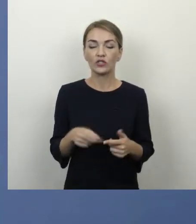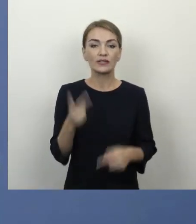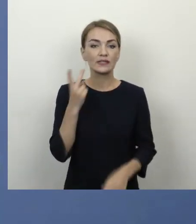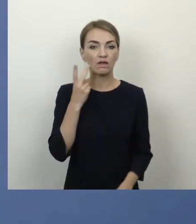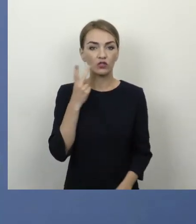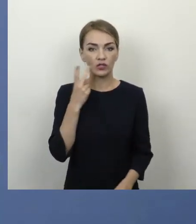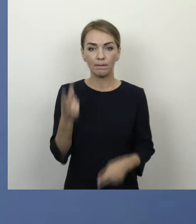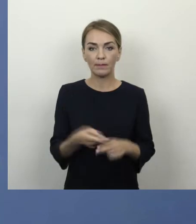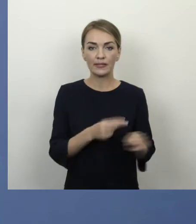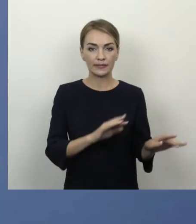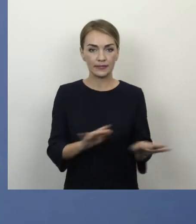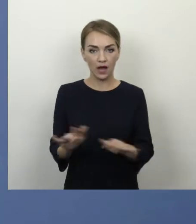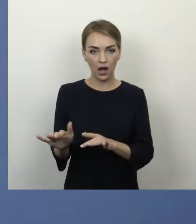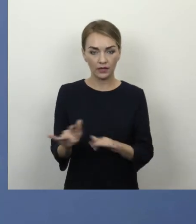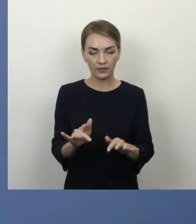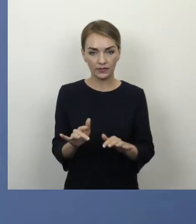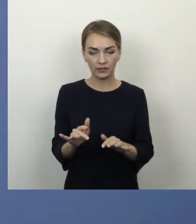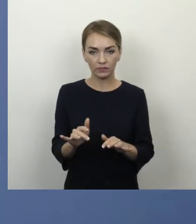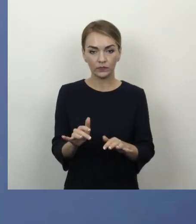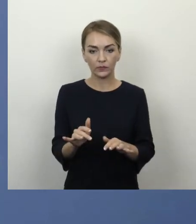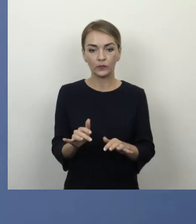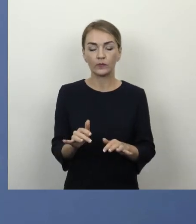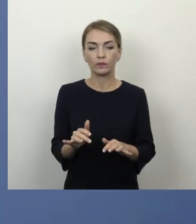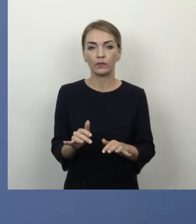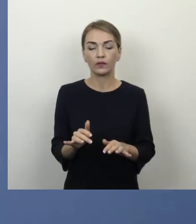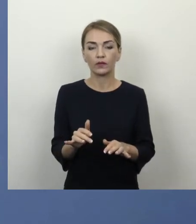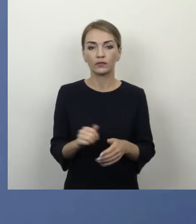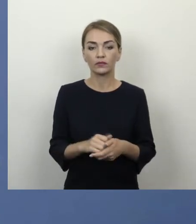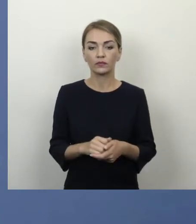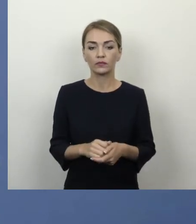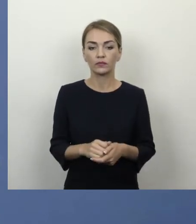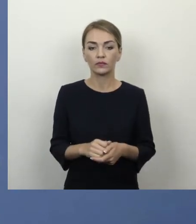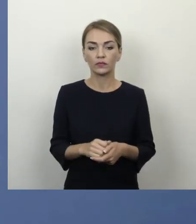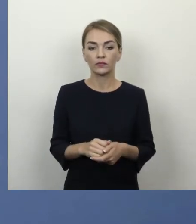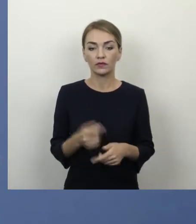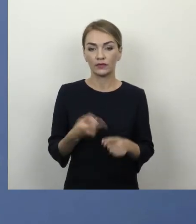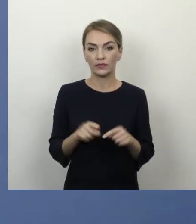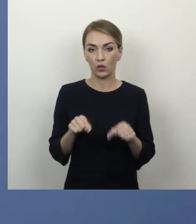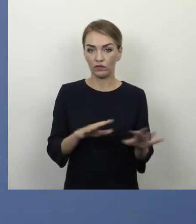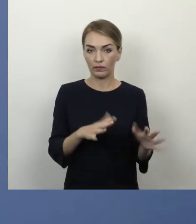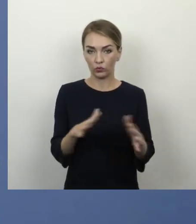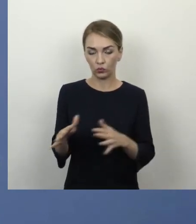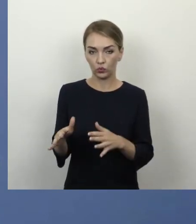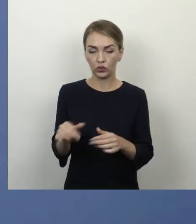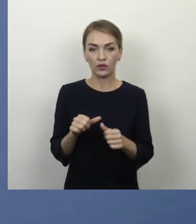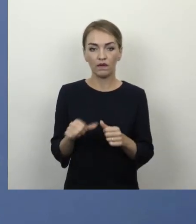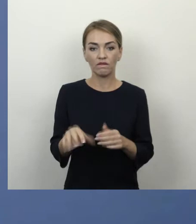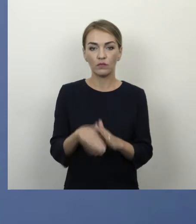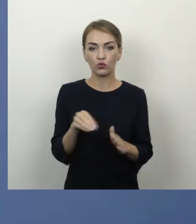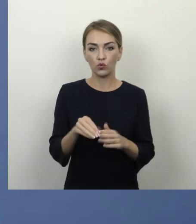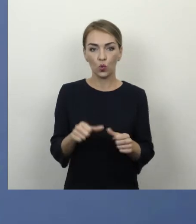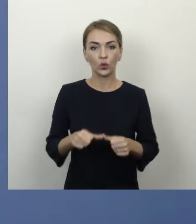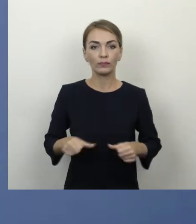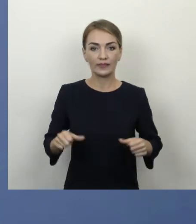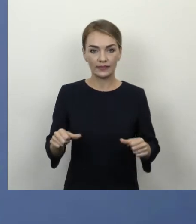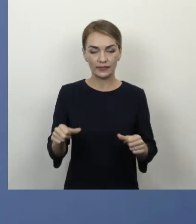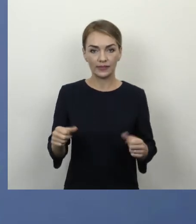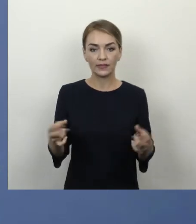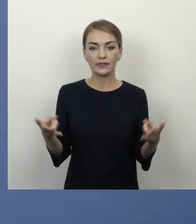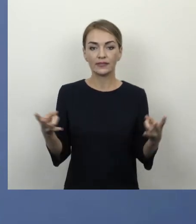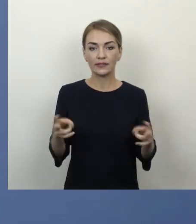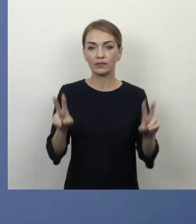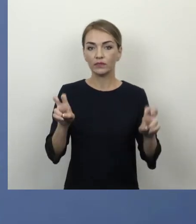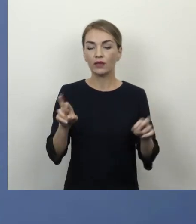One of contradictory issues was whether any omissions committed